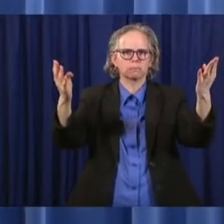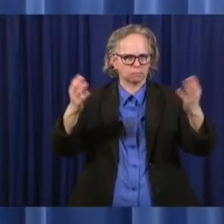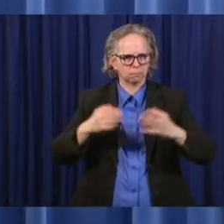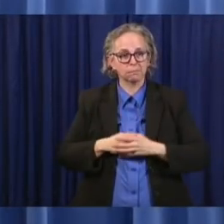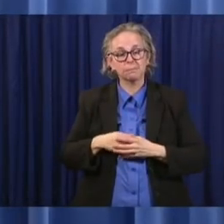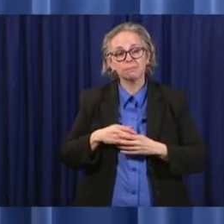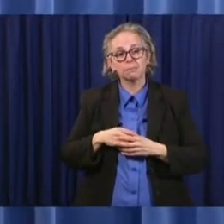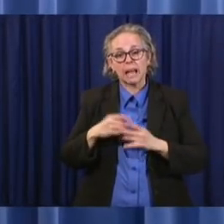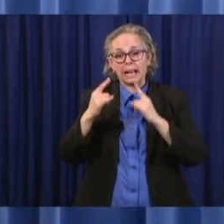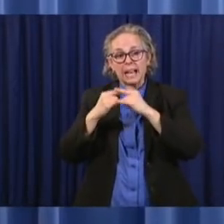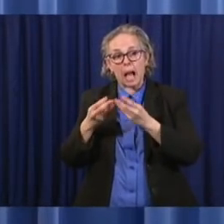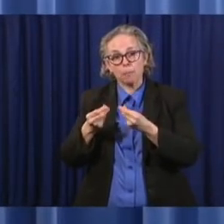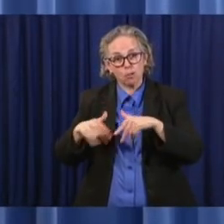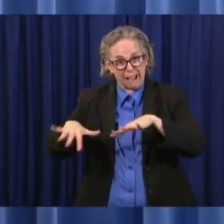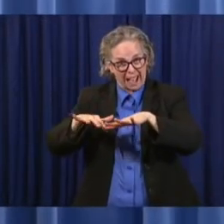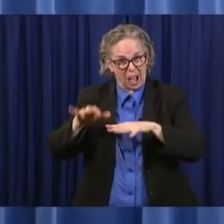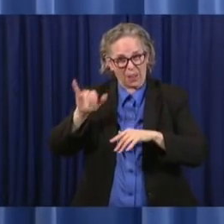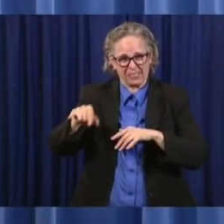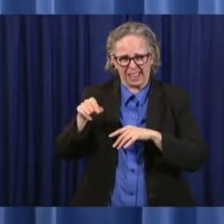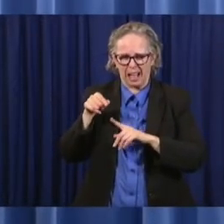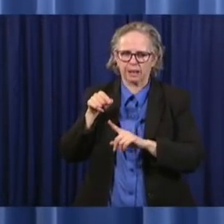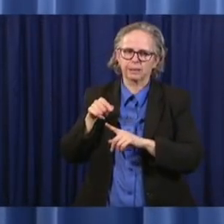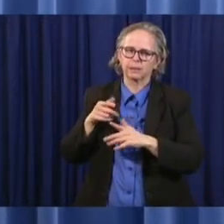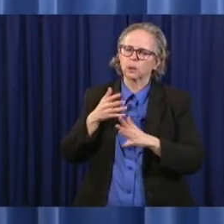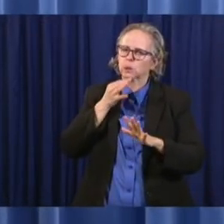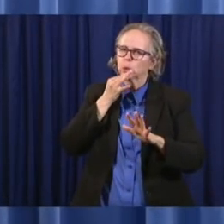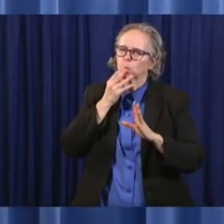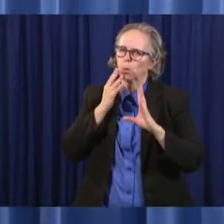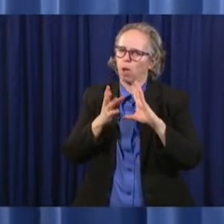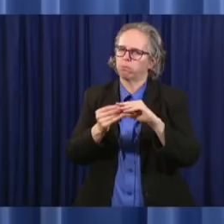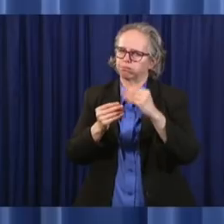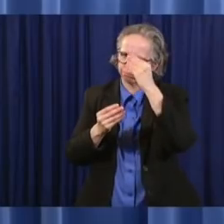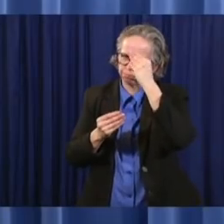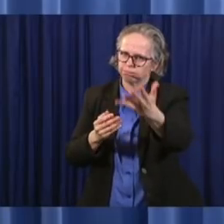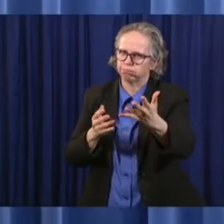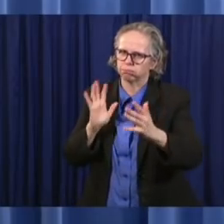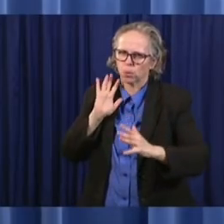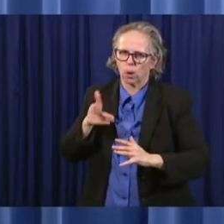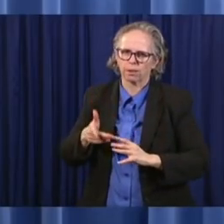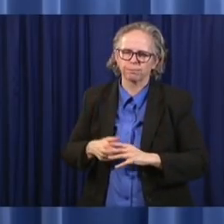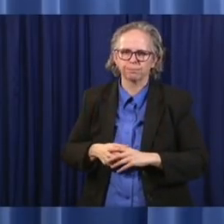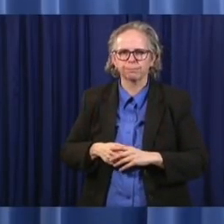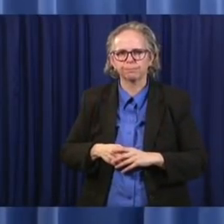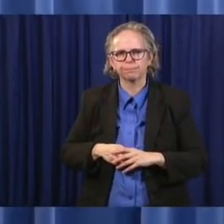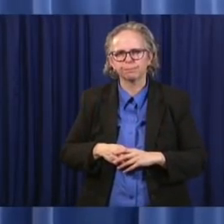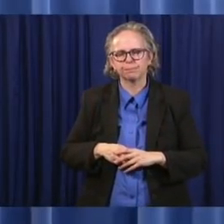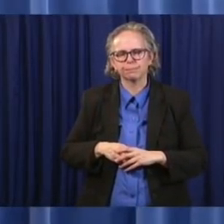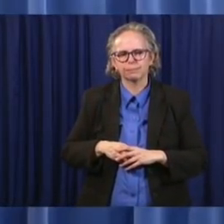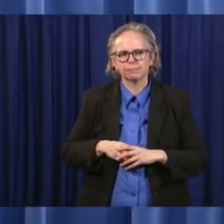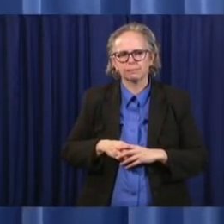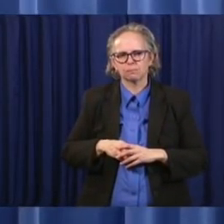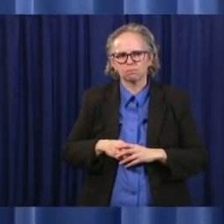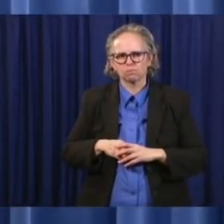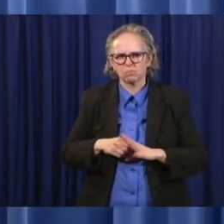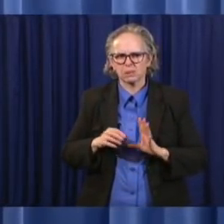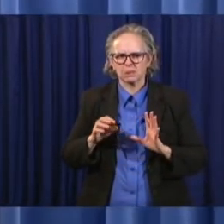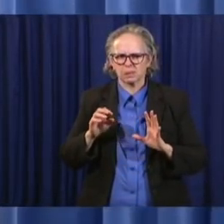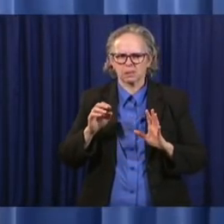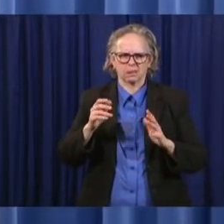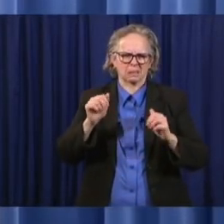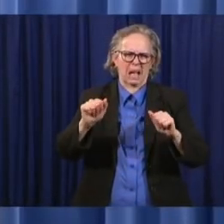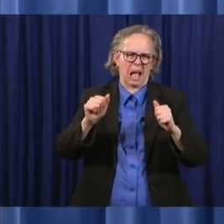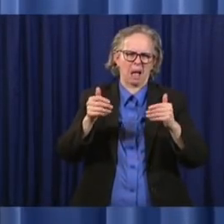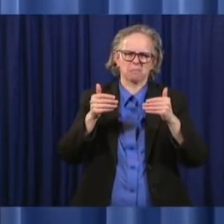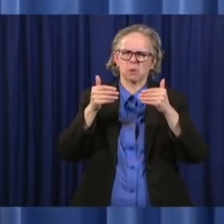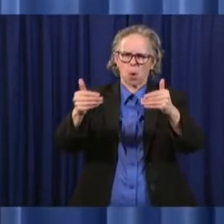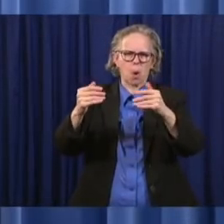campgrounds, we'll have that shortly. Look, there's no reason that people will not be able to camp.